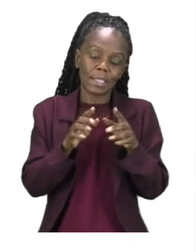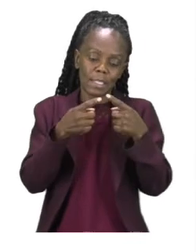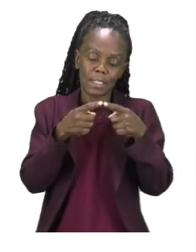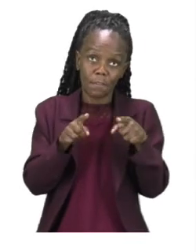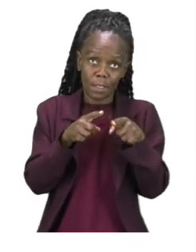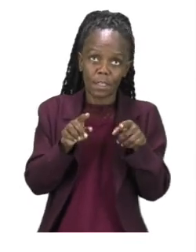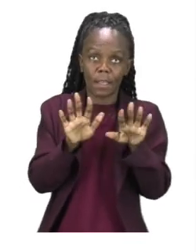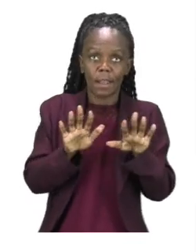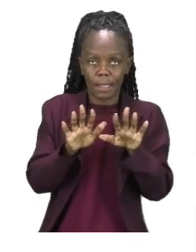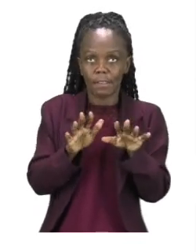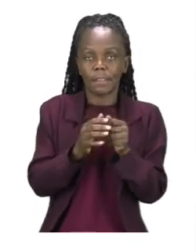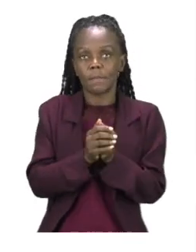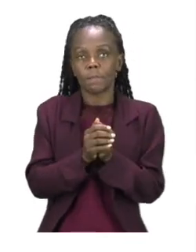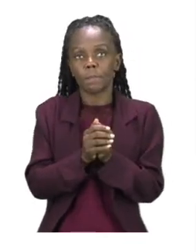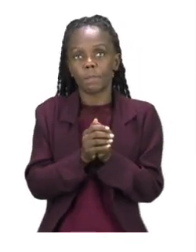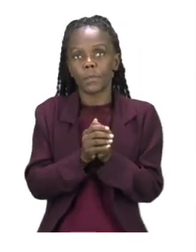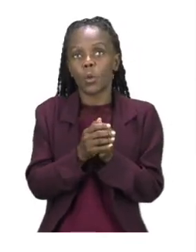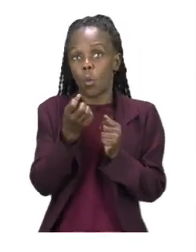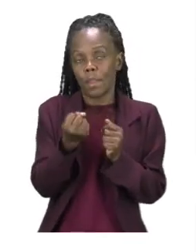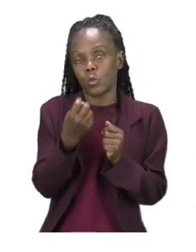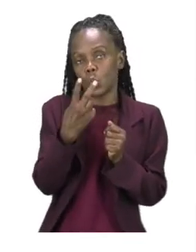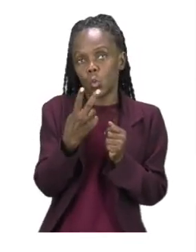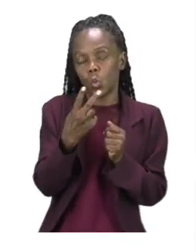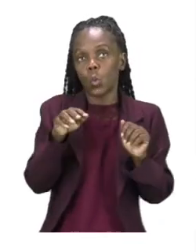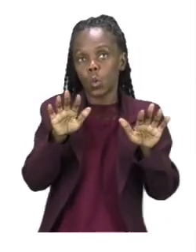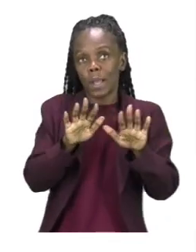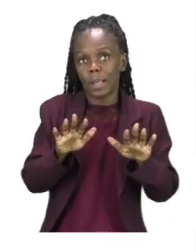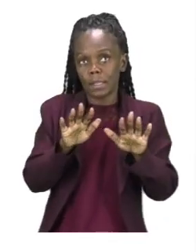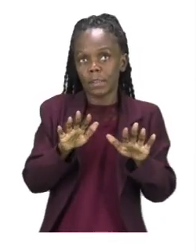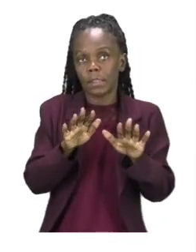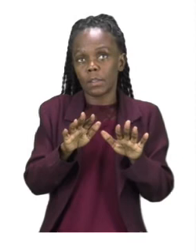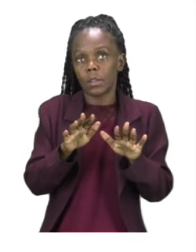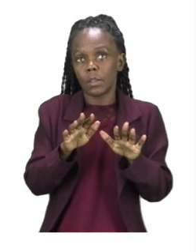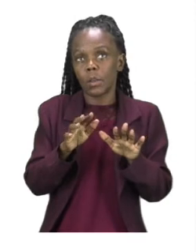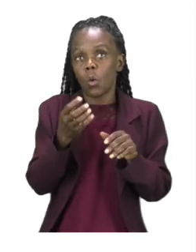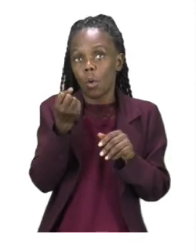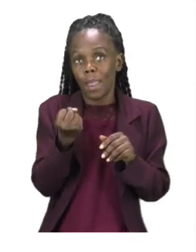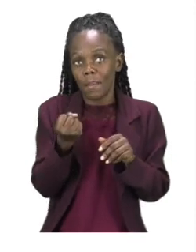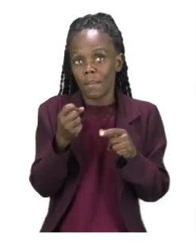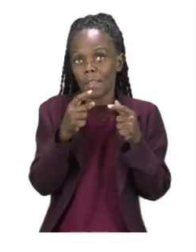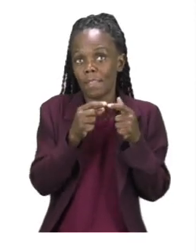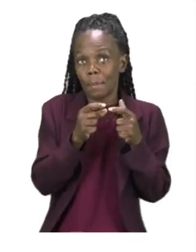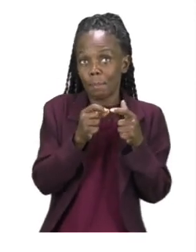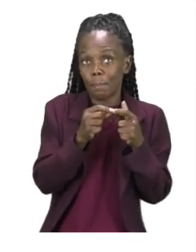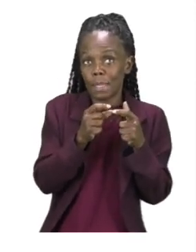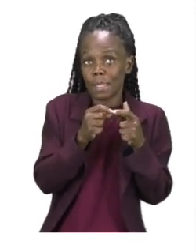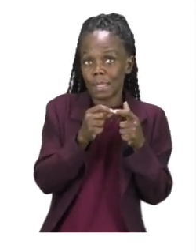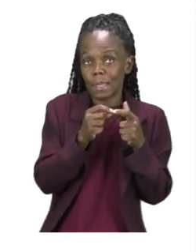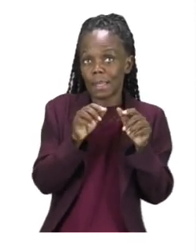exercise, we have been given two colors. We have been given the pink color for all the